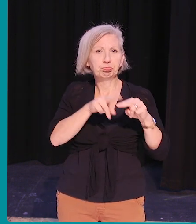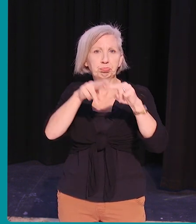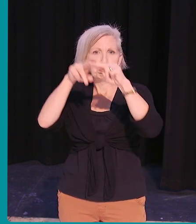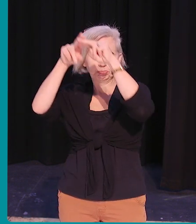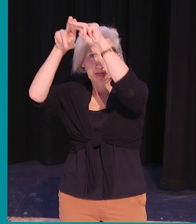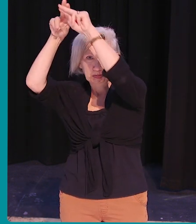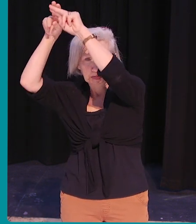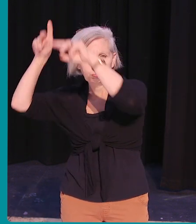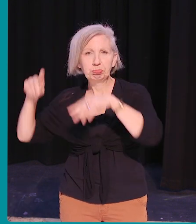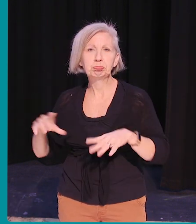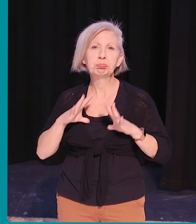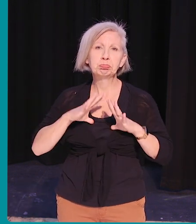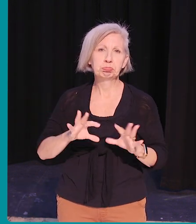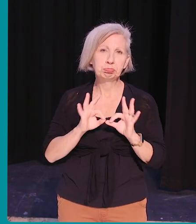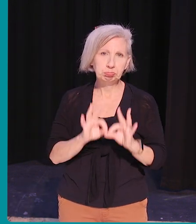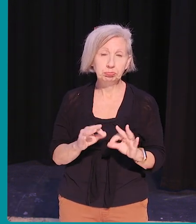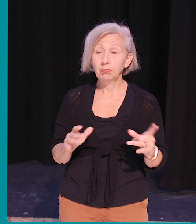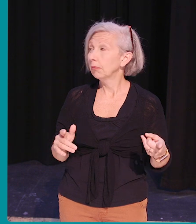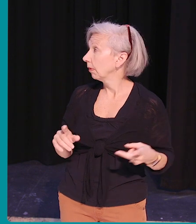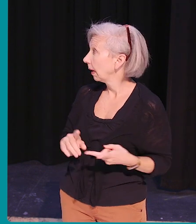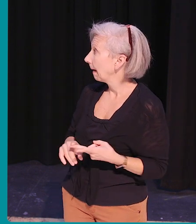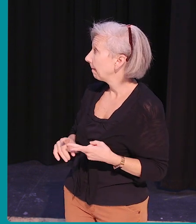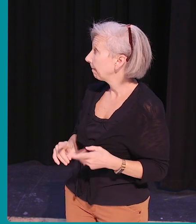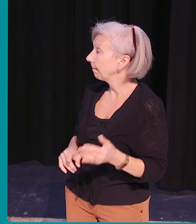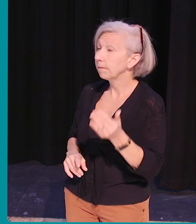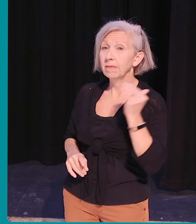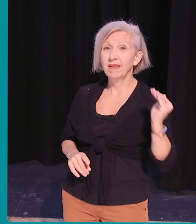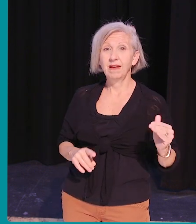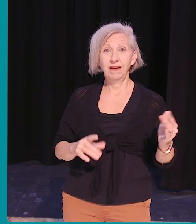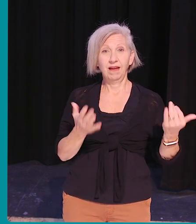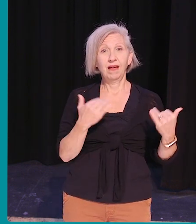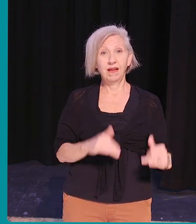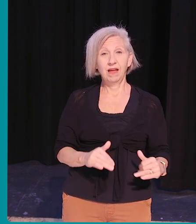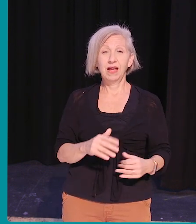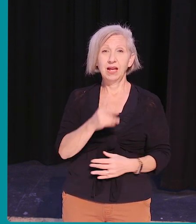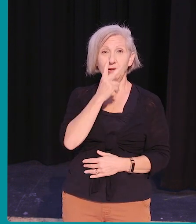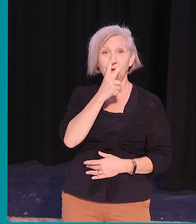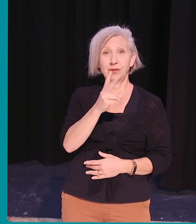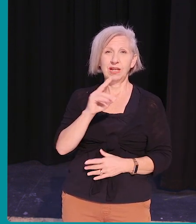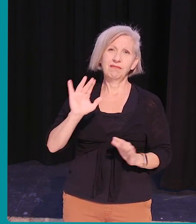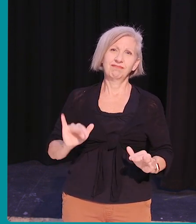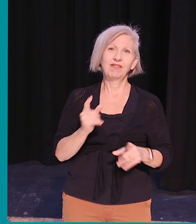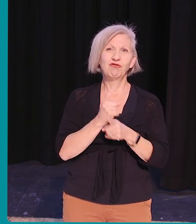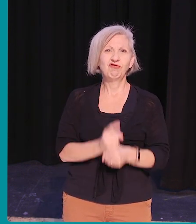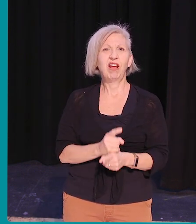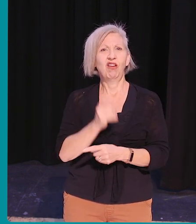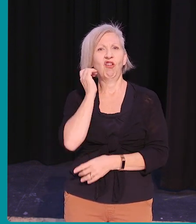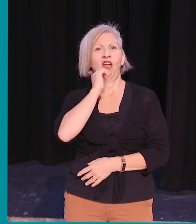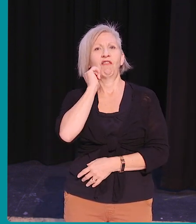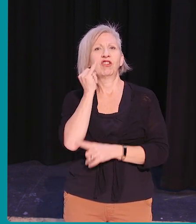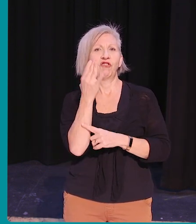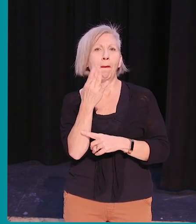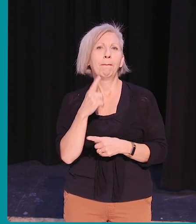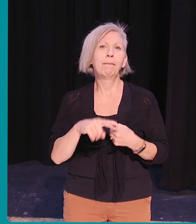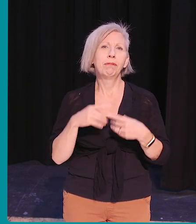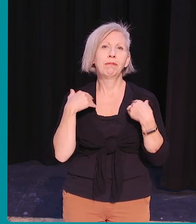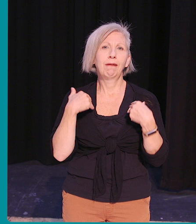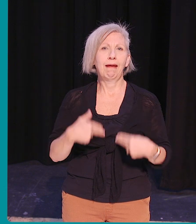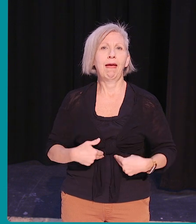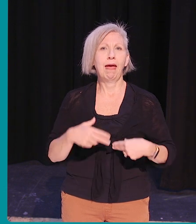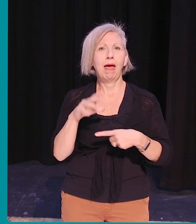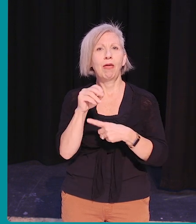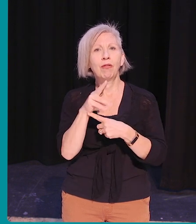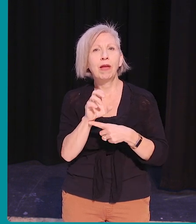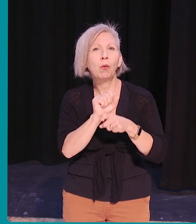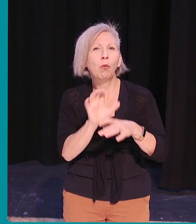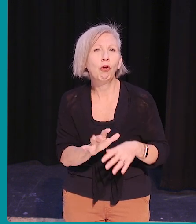right, what economists call lower skill manual labor jobs, it's worthy work, right? This is like your healthcare worker that you hire for your